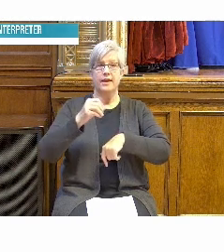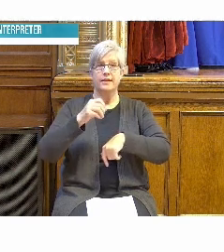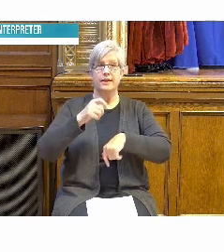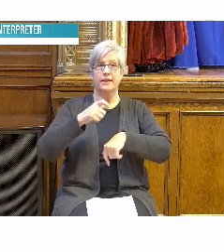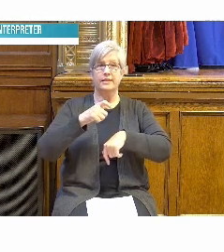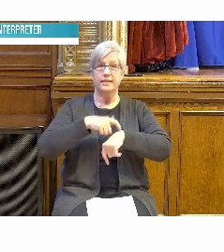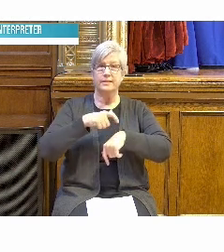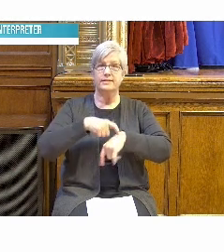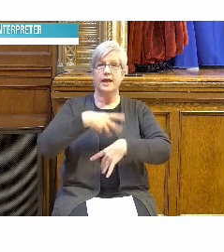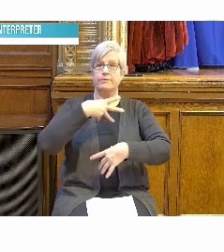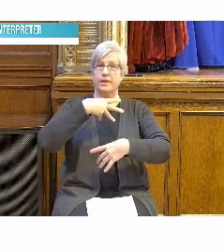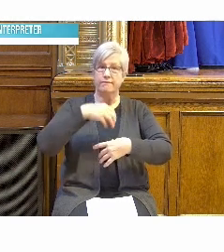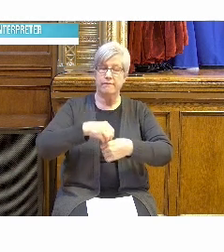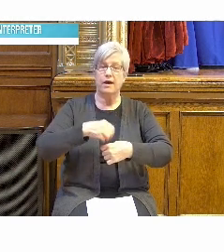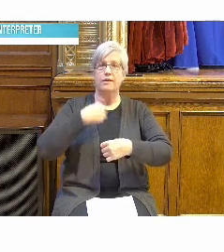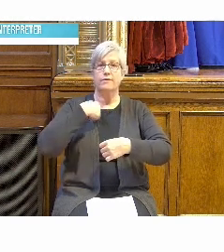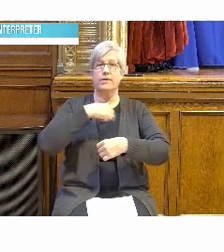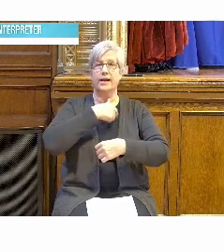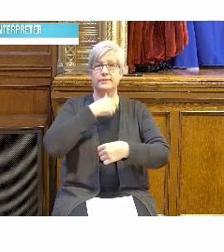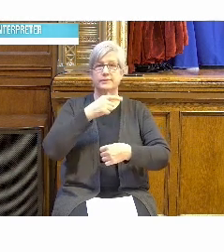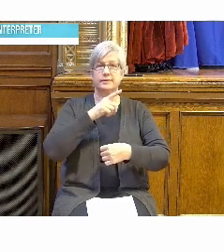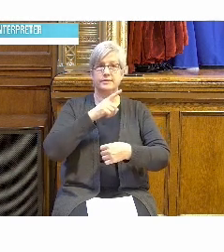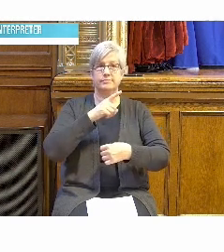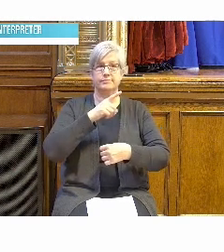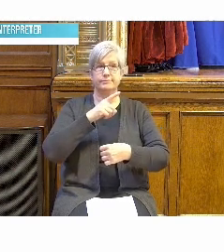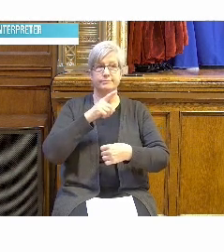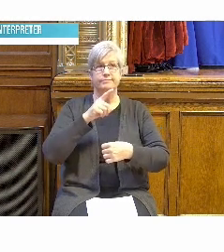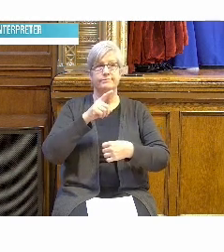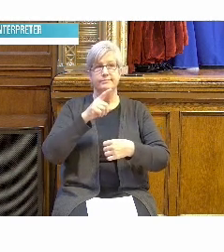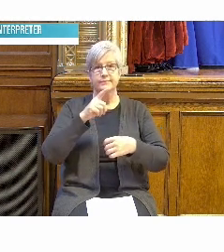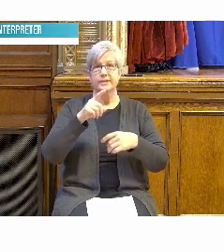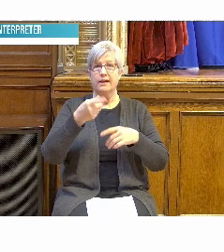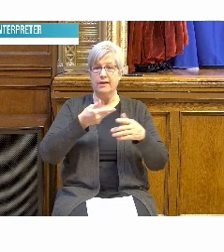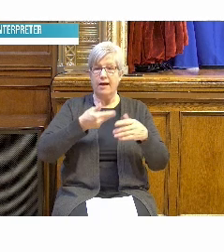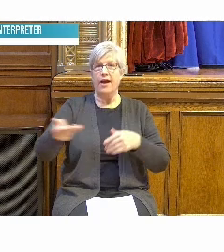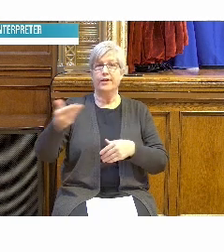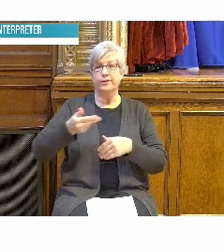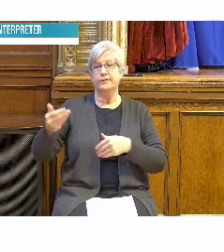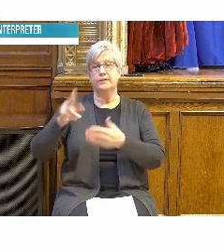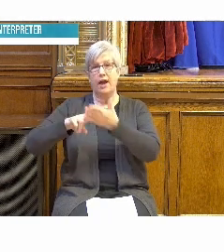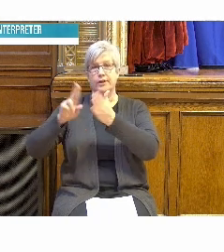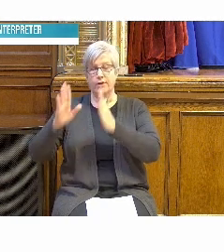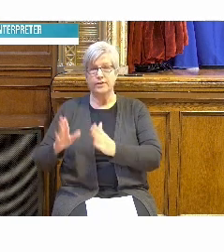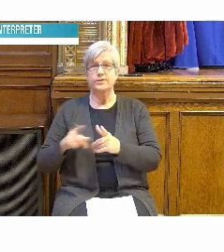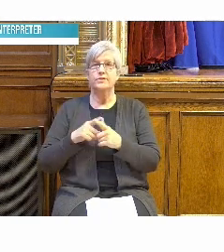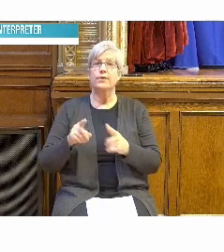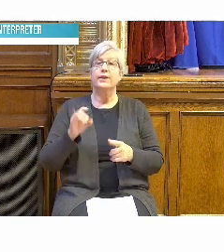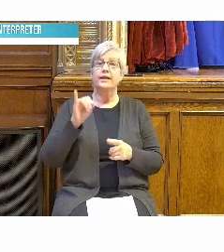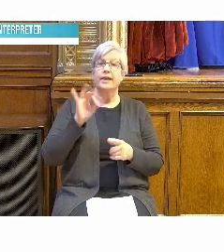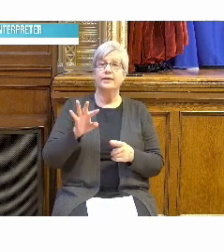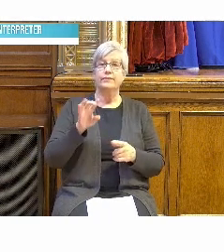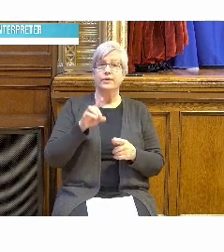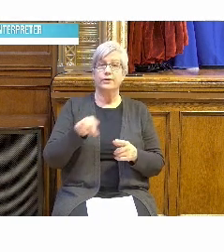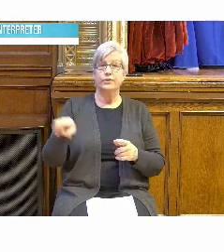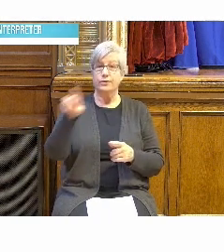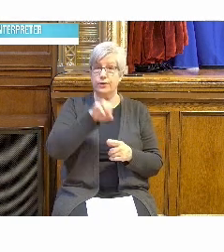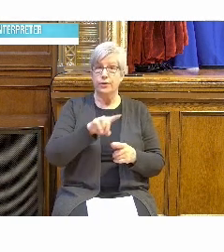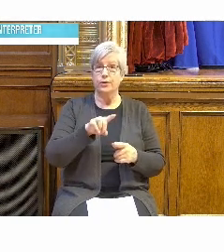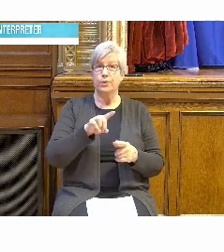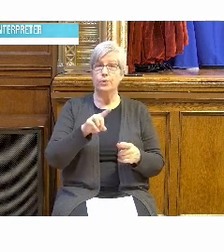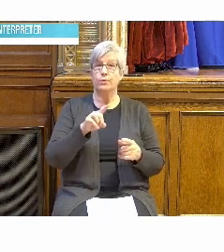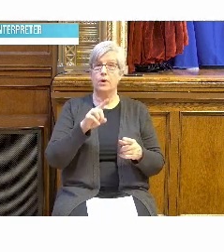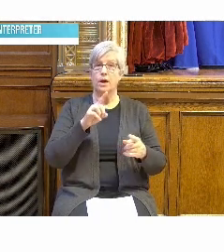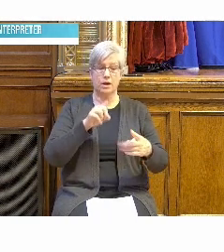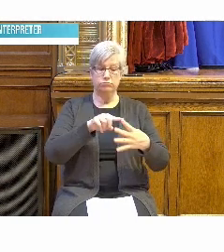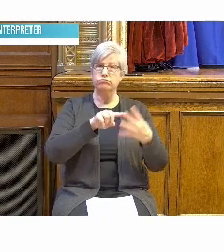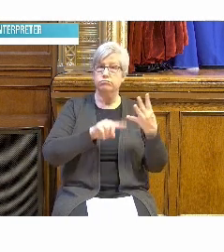time it takes for us to bring positions on and help on. And so if you are that person, or if you know